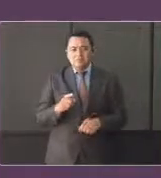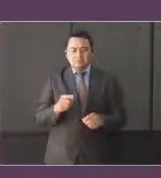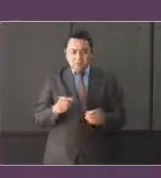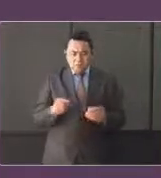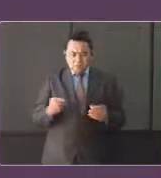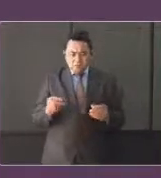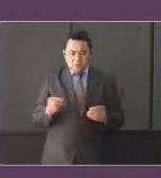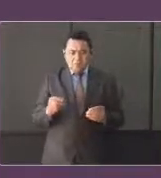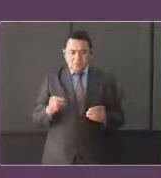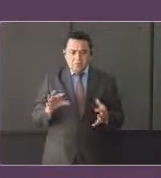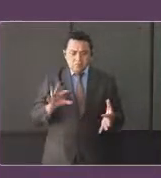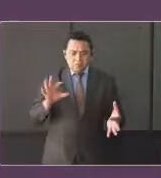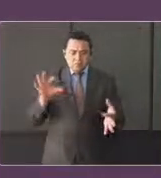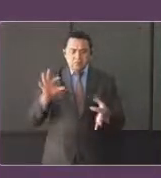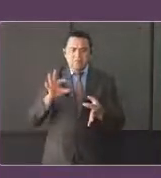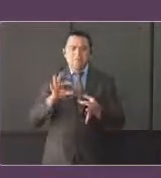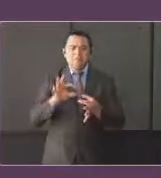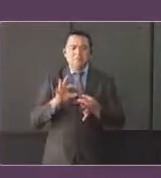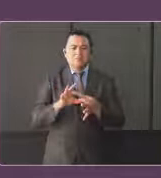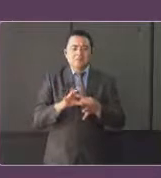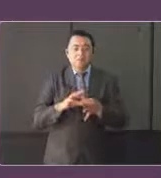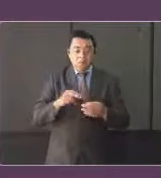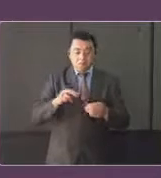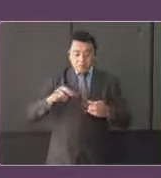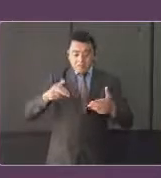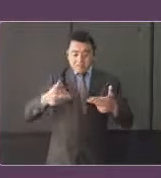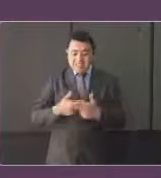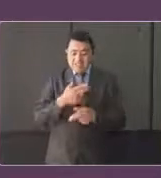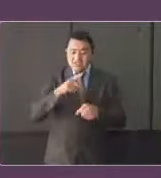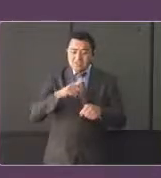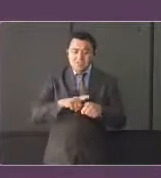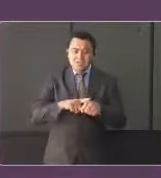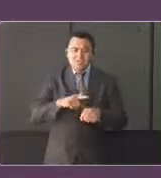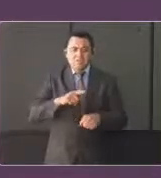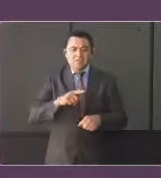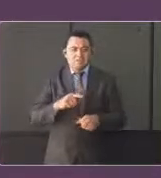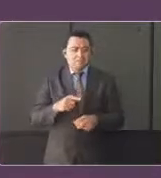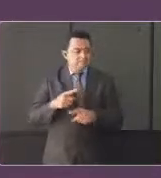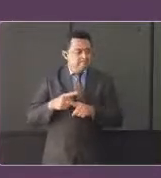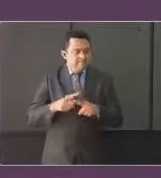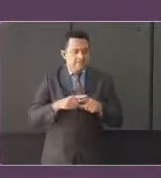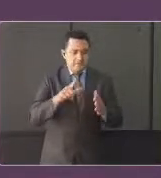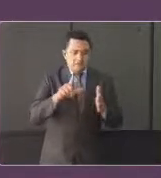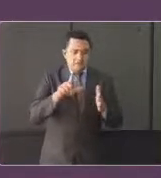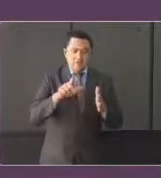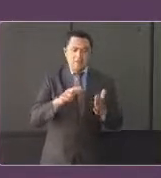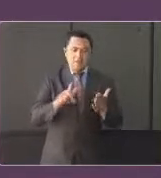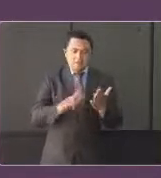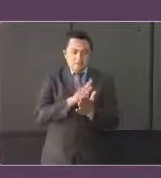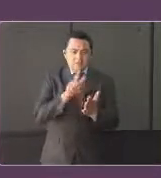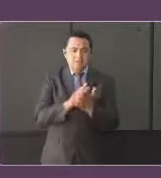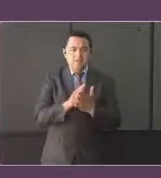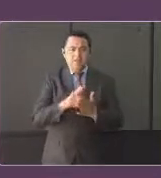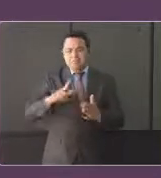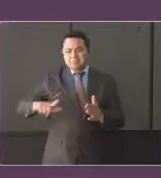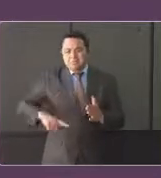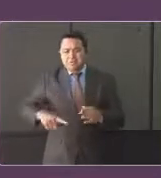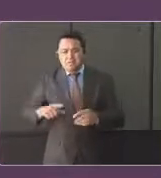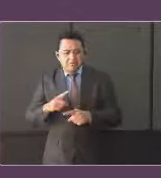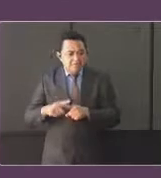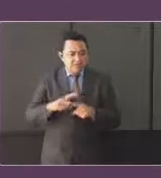mayor there, and this complements the national initiatives that we have here. It is a